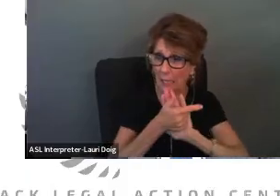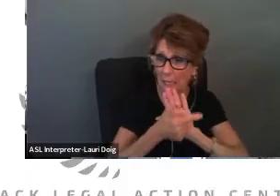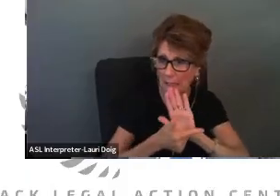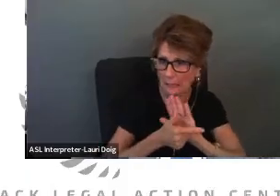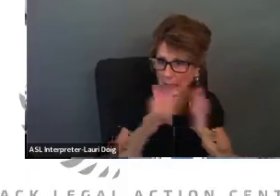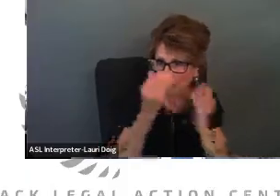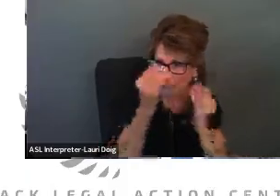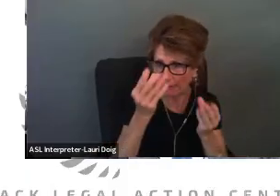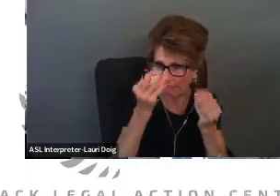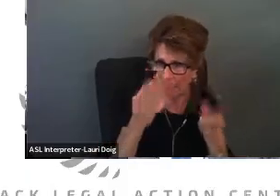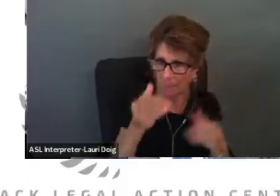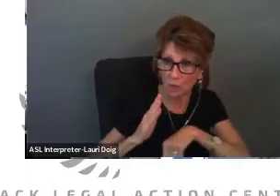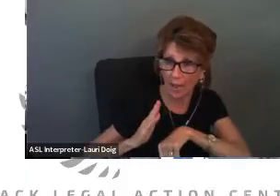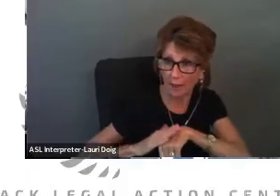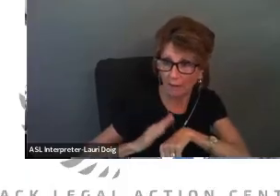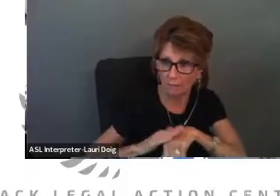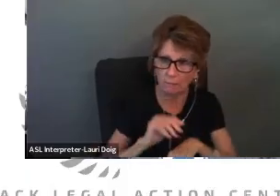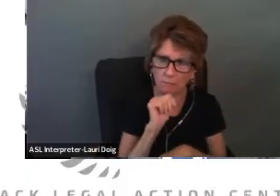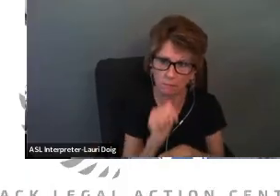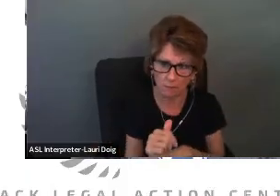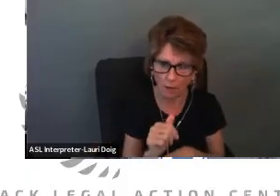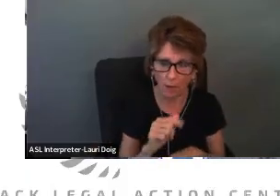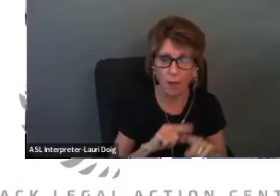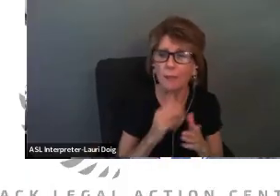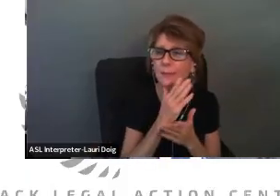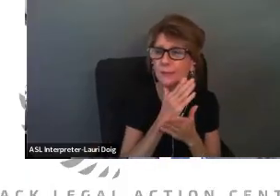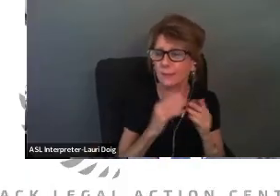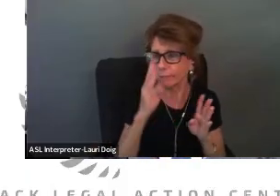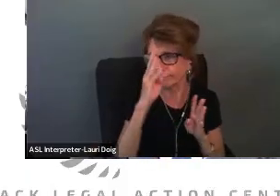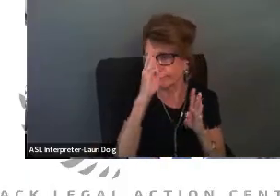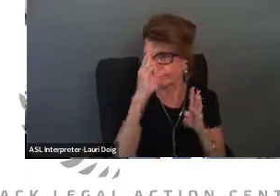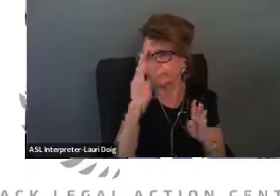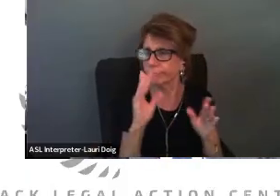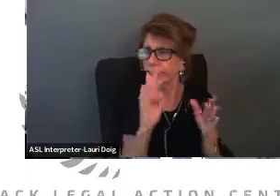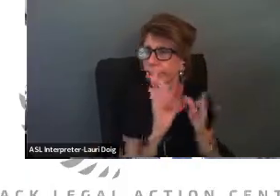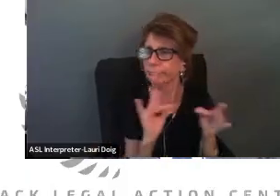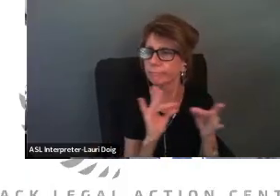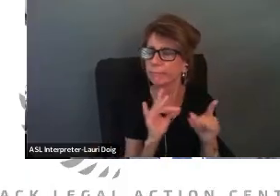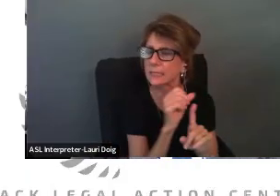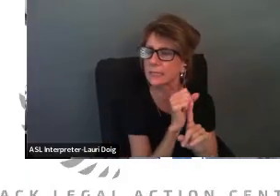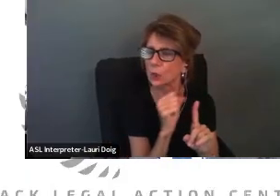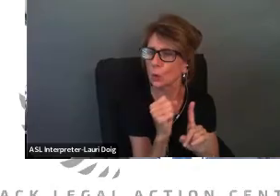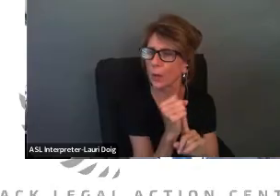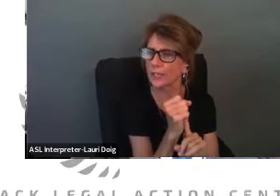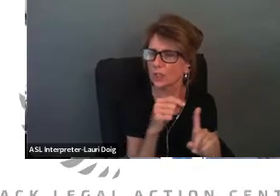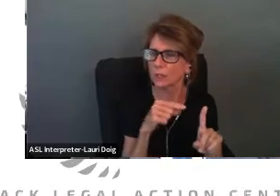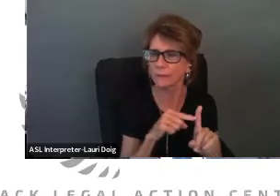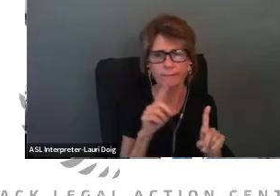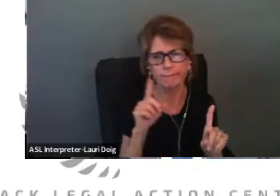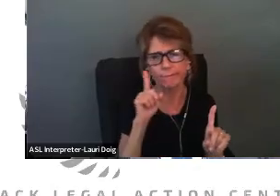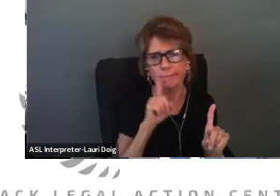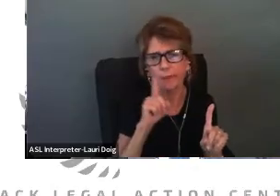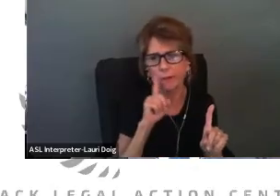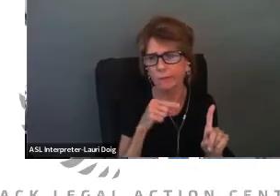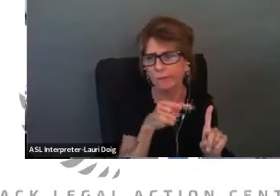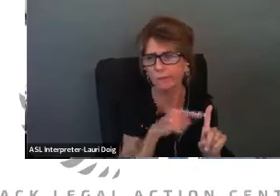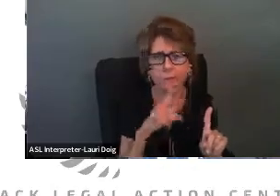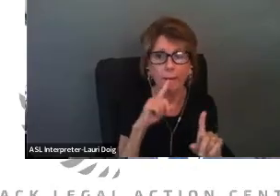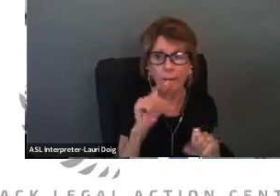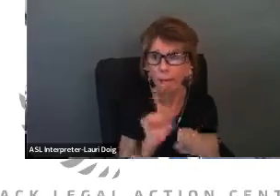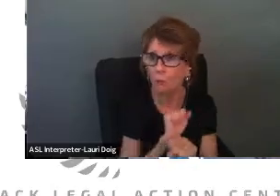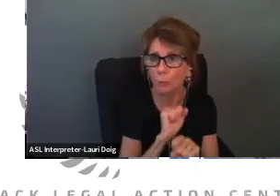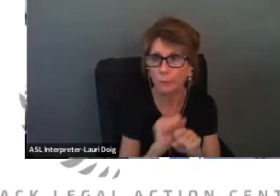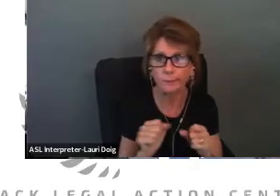of the scenarios that we're discussing, they're fictional, really, and not intended to represent a particular